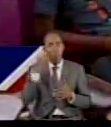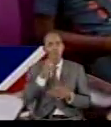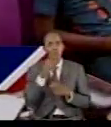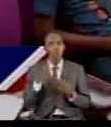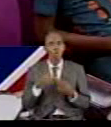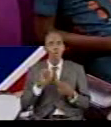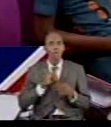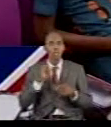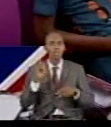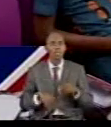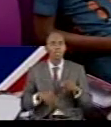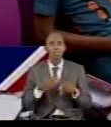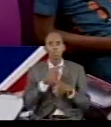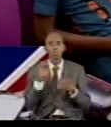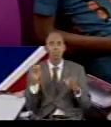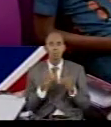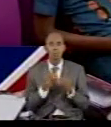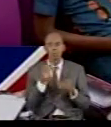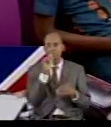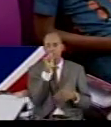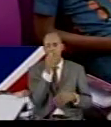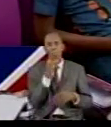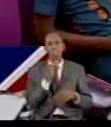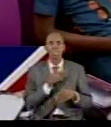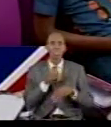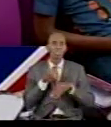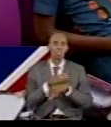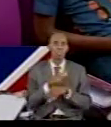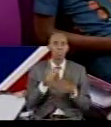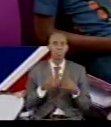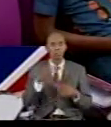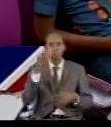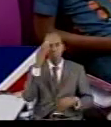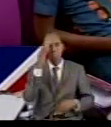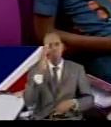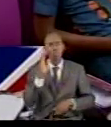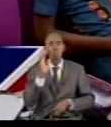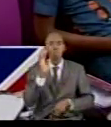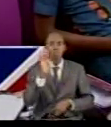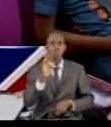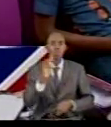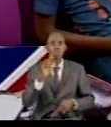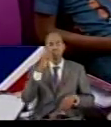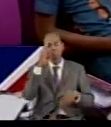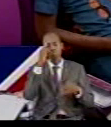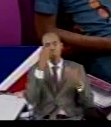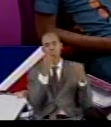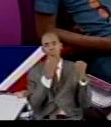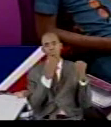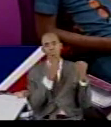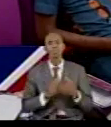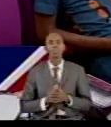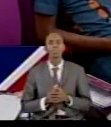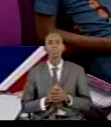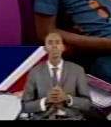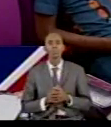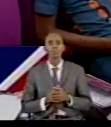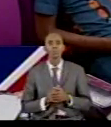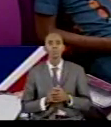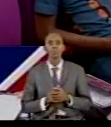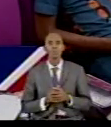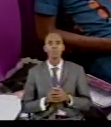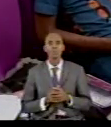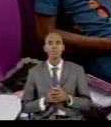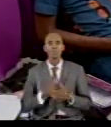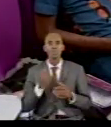I sent to know your faith. I sent to know your faith, lest